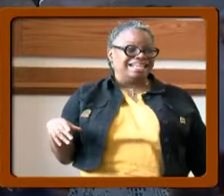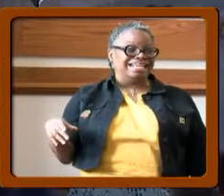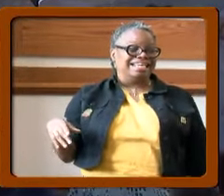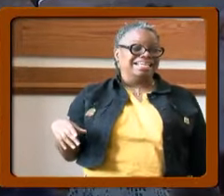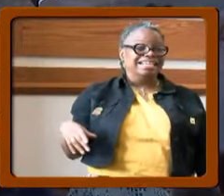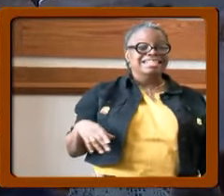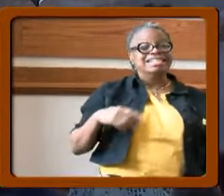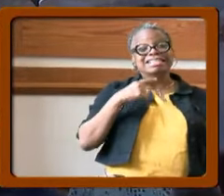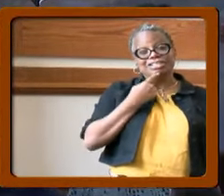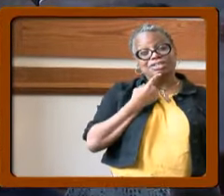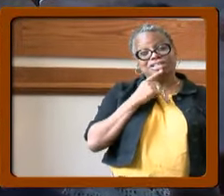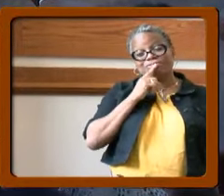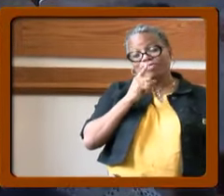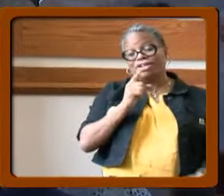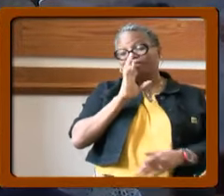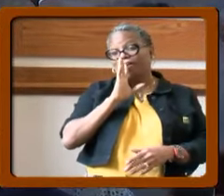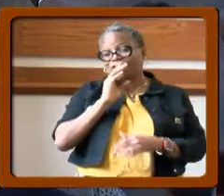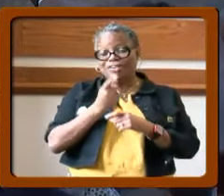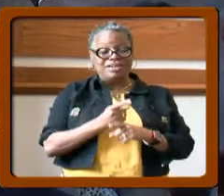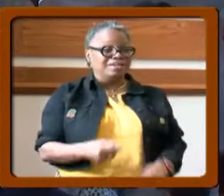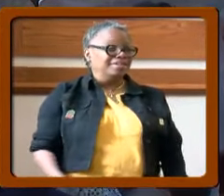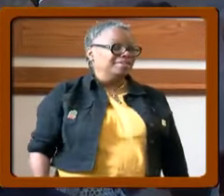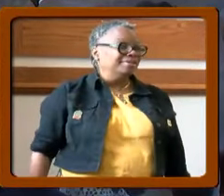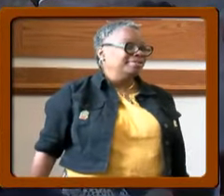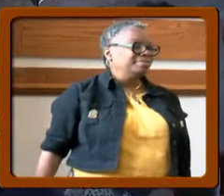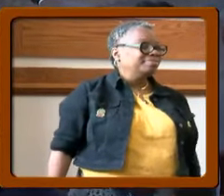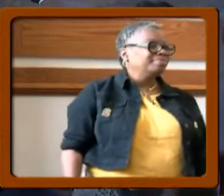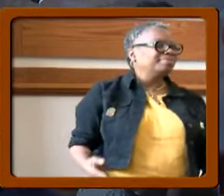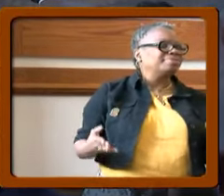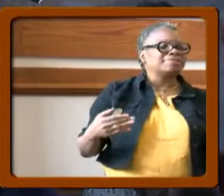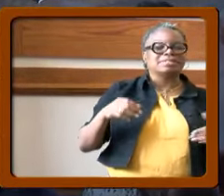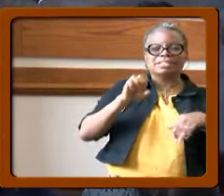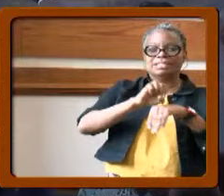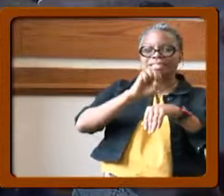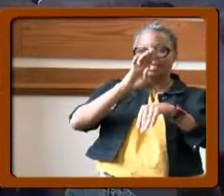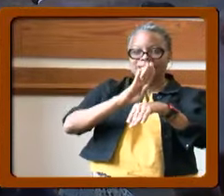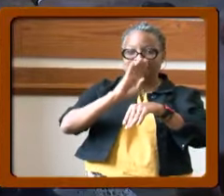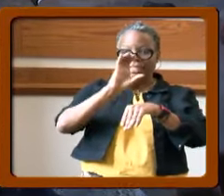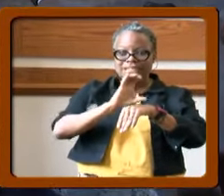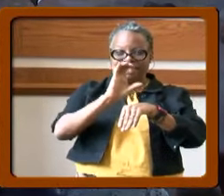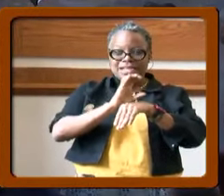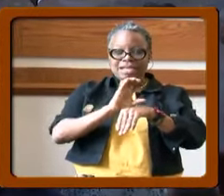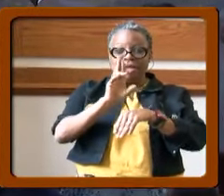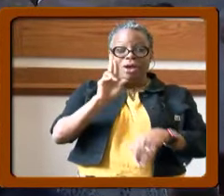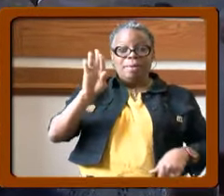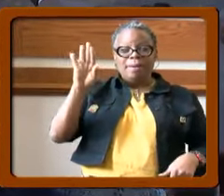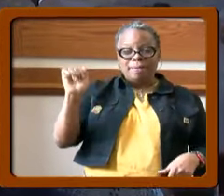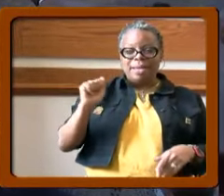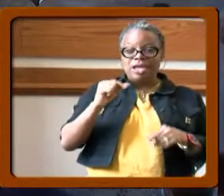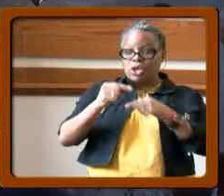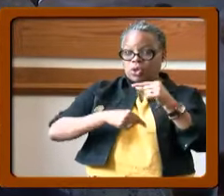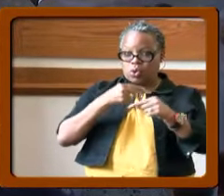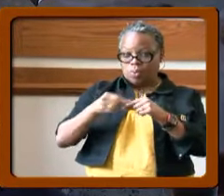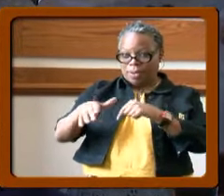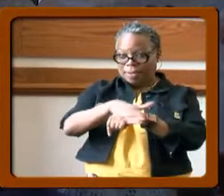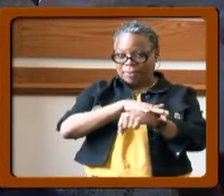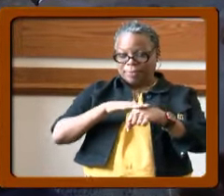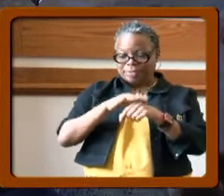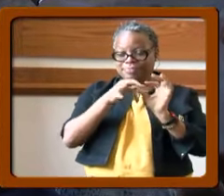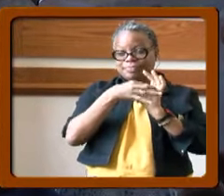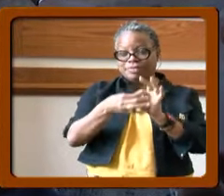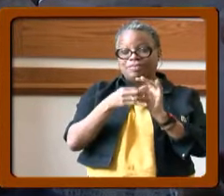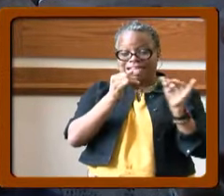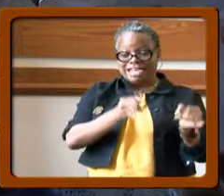I mean, that's real talk, right? Come on, say it with me. Ebenezer Baptist Church is an urban-based global ministry dedicated